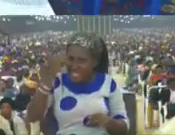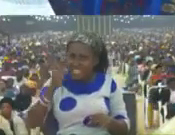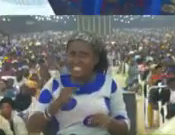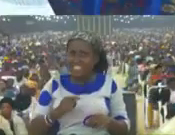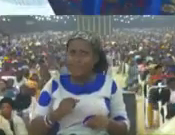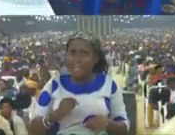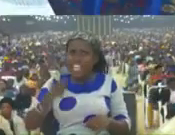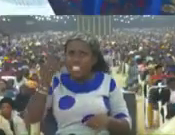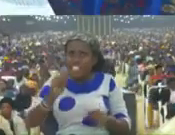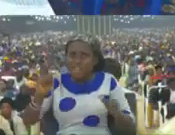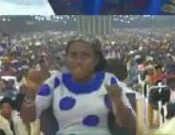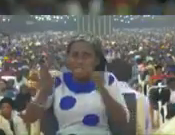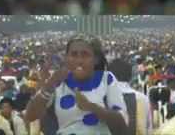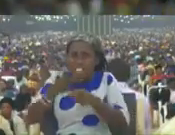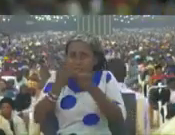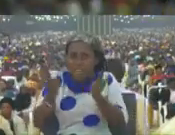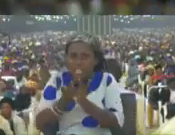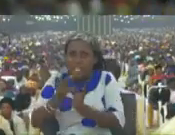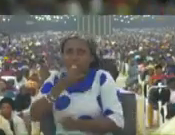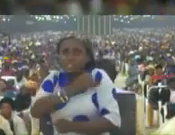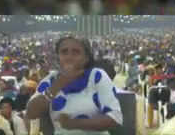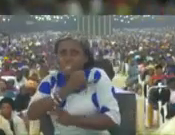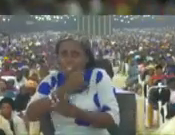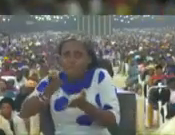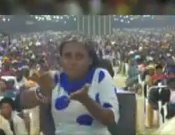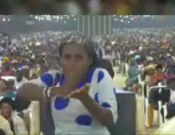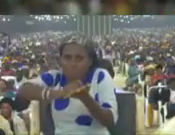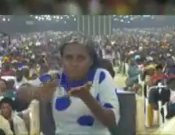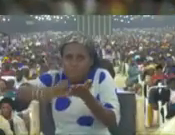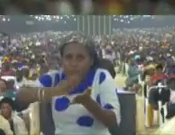first place Joseph rode to